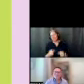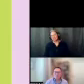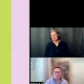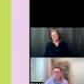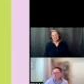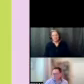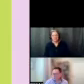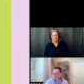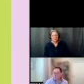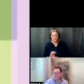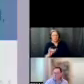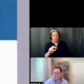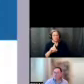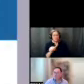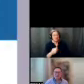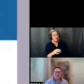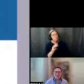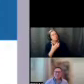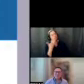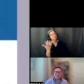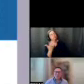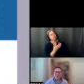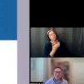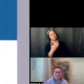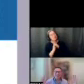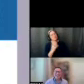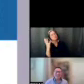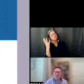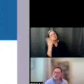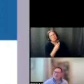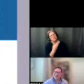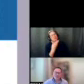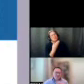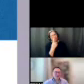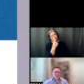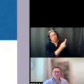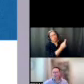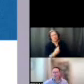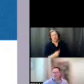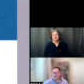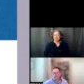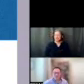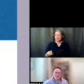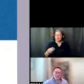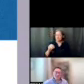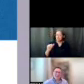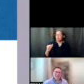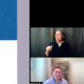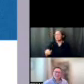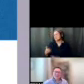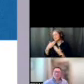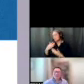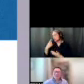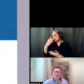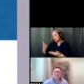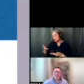Wow, thank you so much, Hua. That was beautiful. Thank you. Thank you. Thank you. Thank you. And